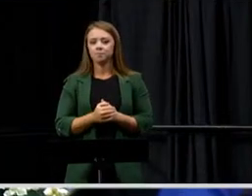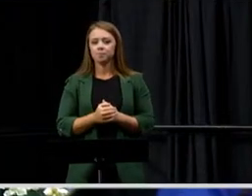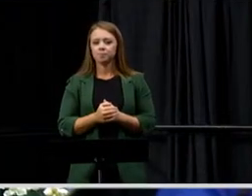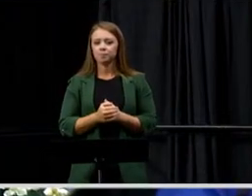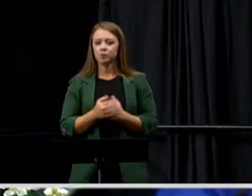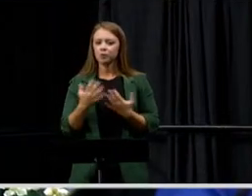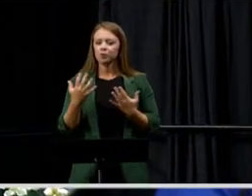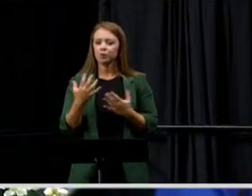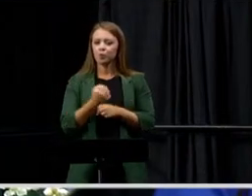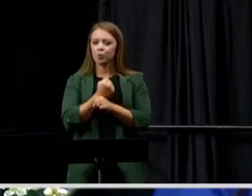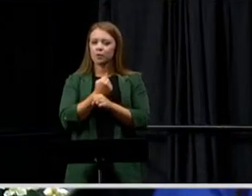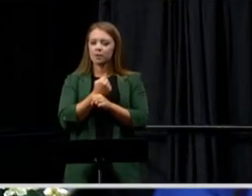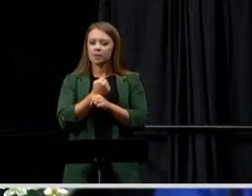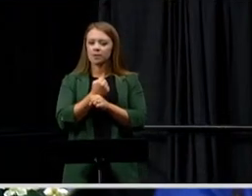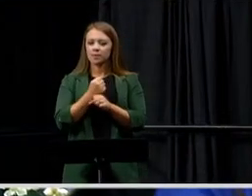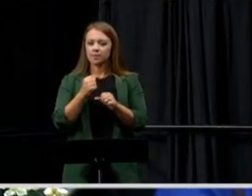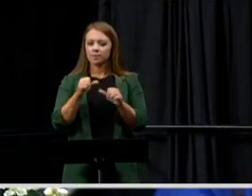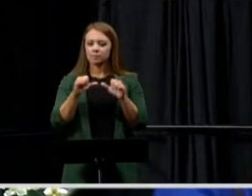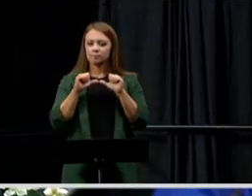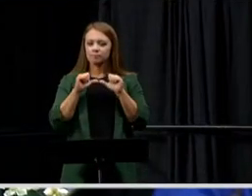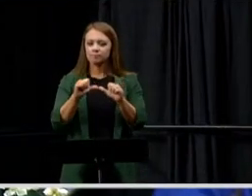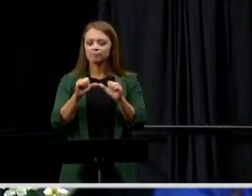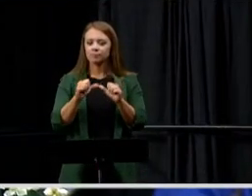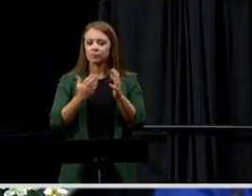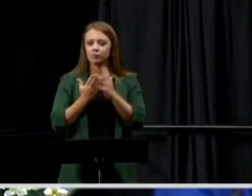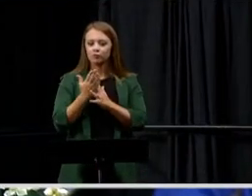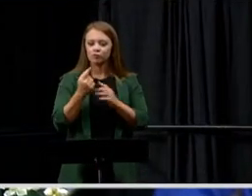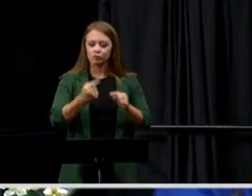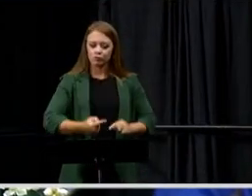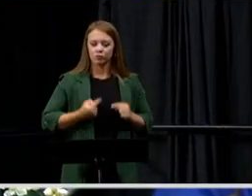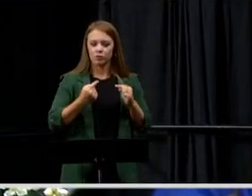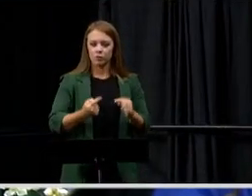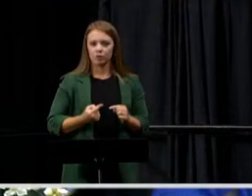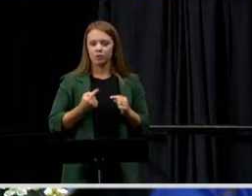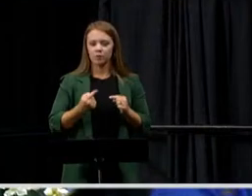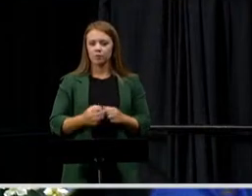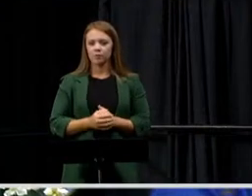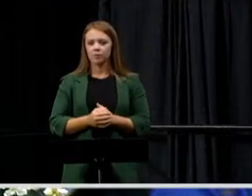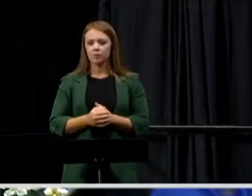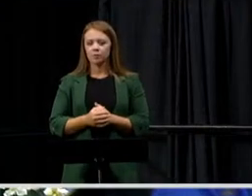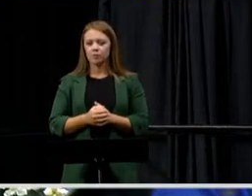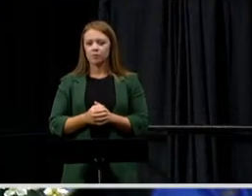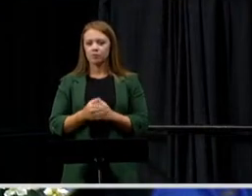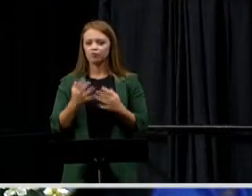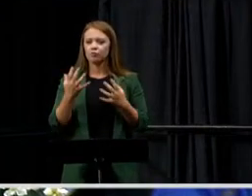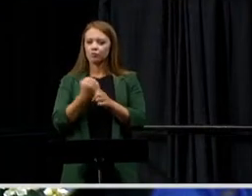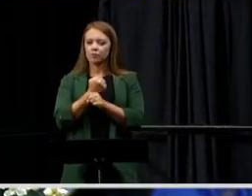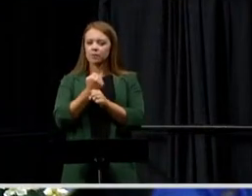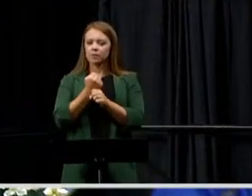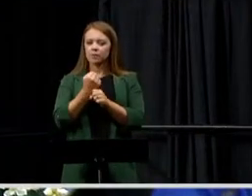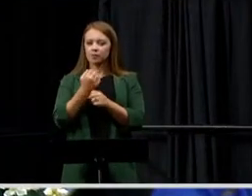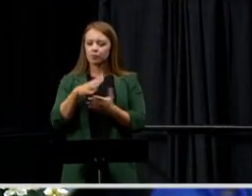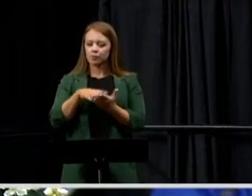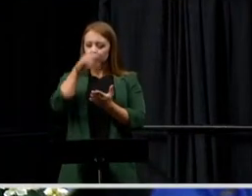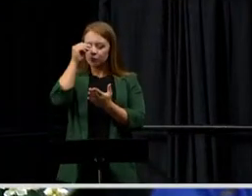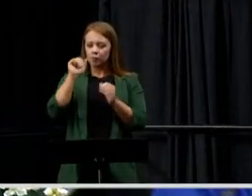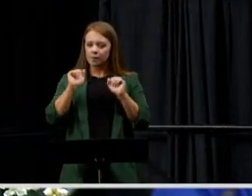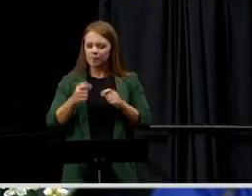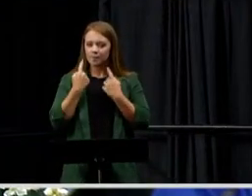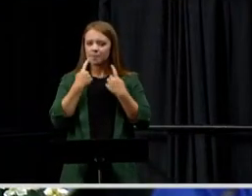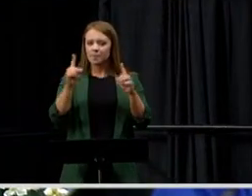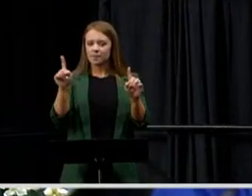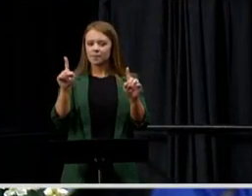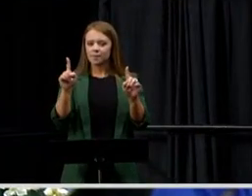Rewarding to fight for and push through mental struggles and instabilities. Rewarding to learn that we can be successful as we have gained